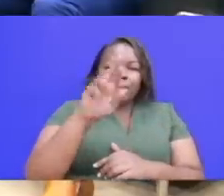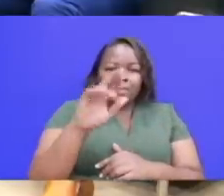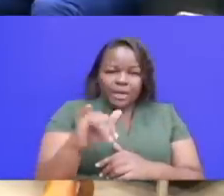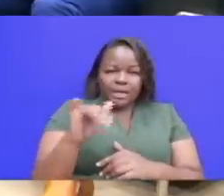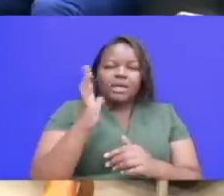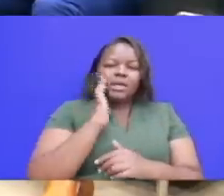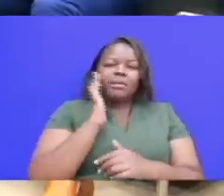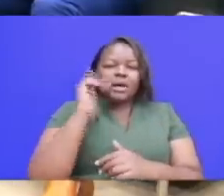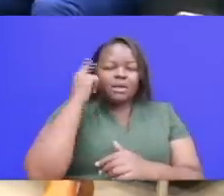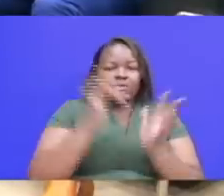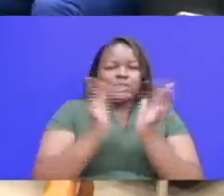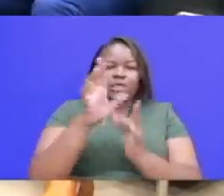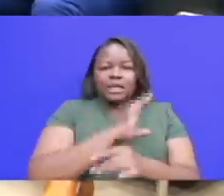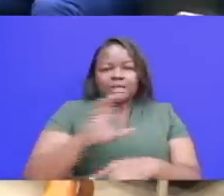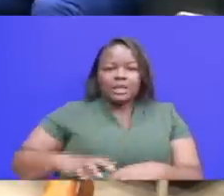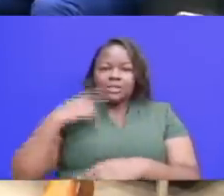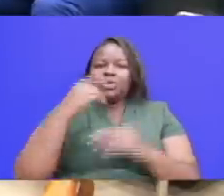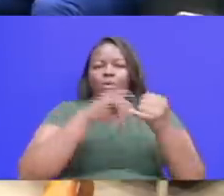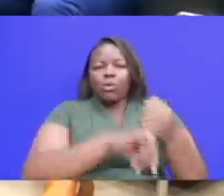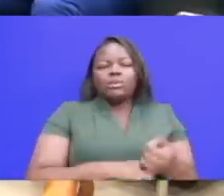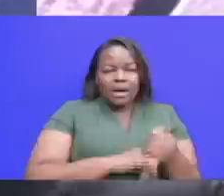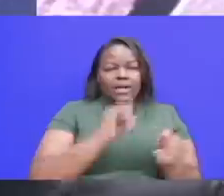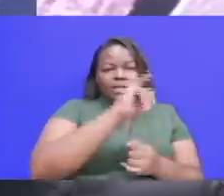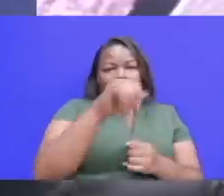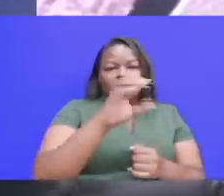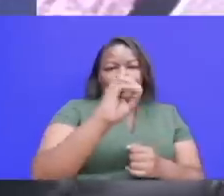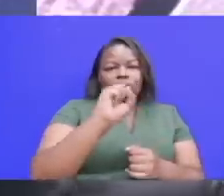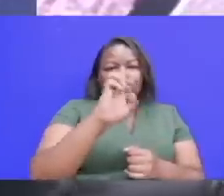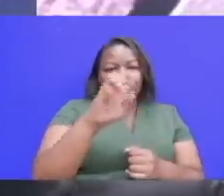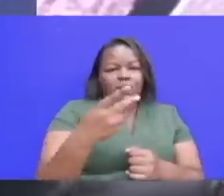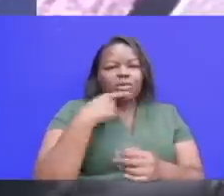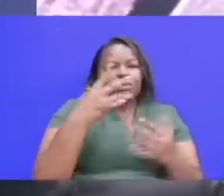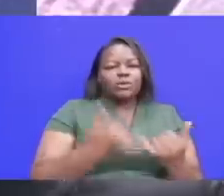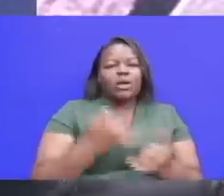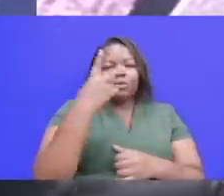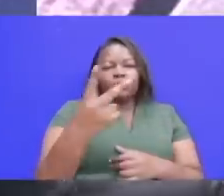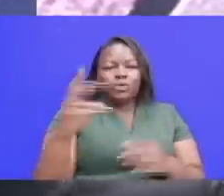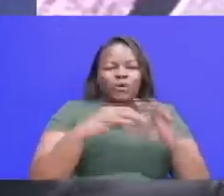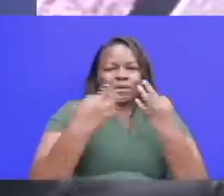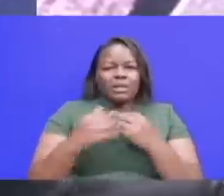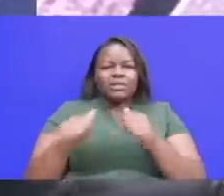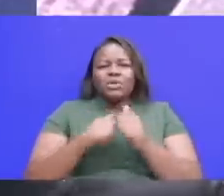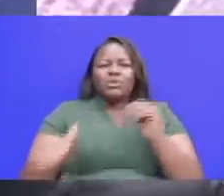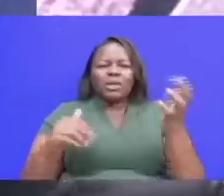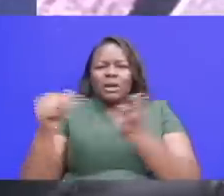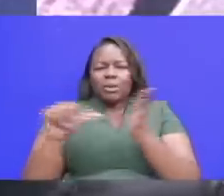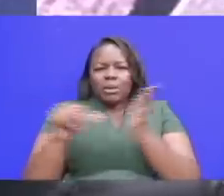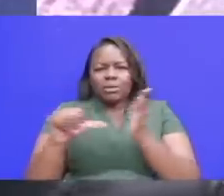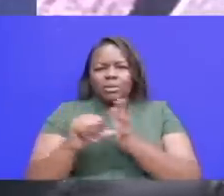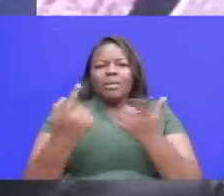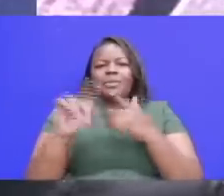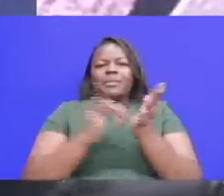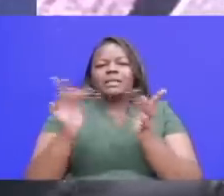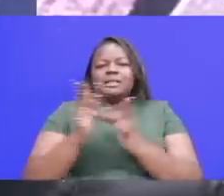also married to a widower, who was Joseph. So two lineages that are complicated, troublesome. Yes. But within that troublesome, Jesus the Christ Lord comes